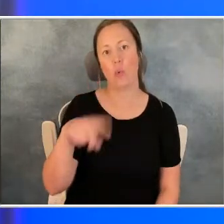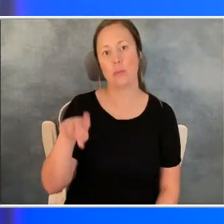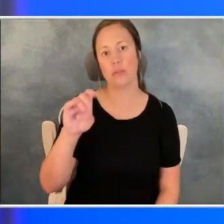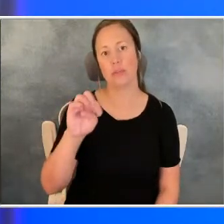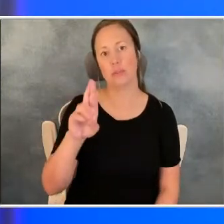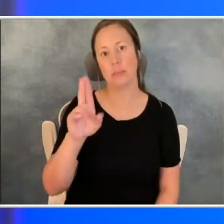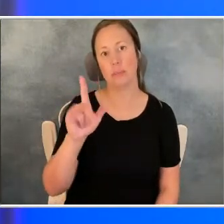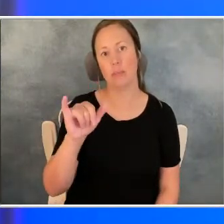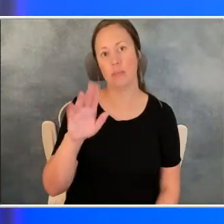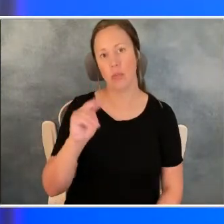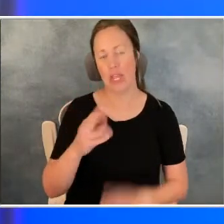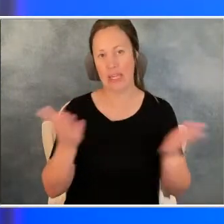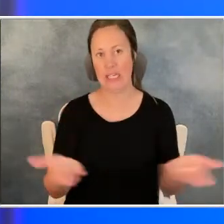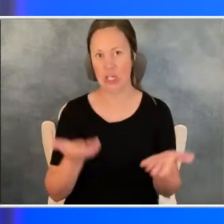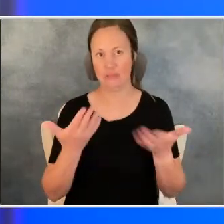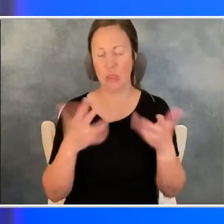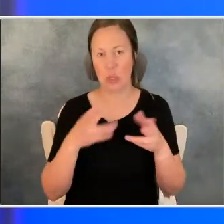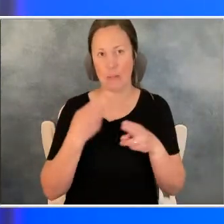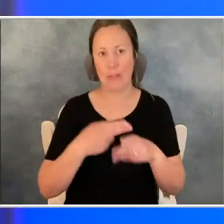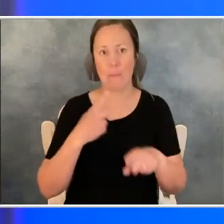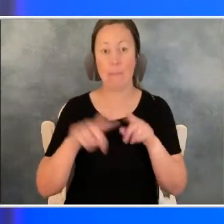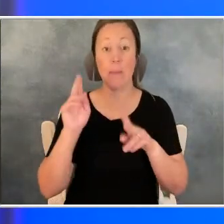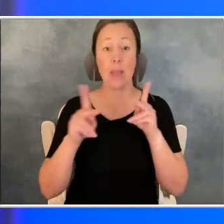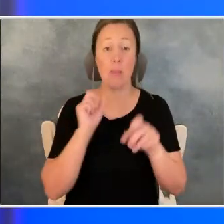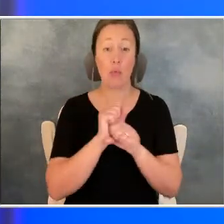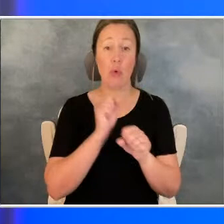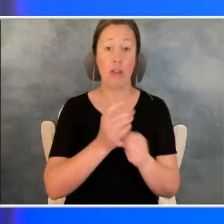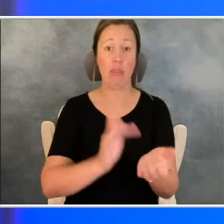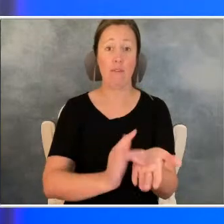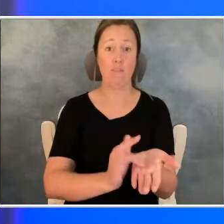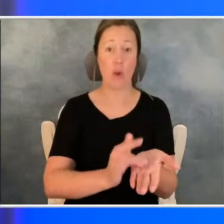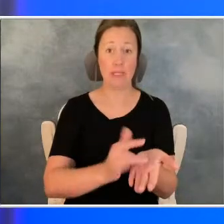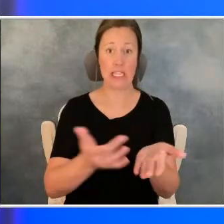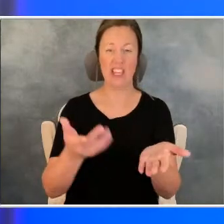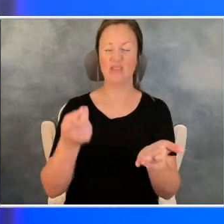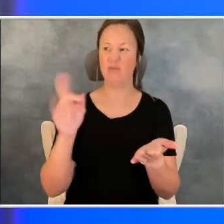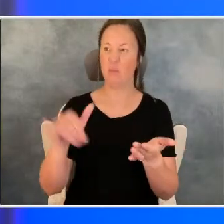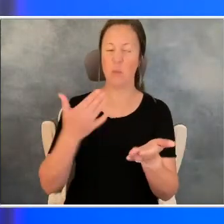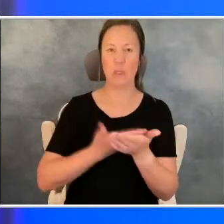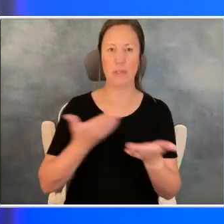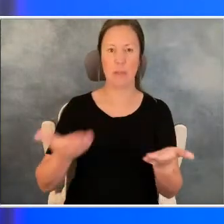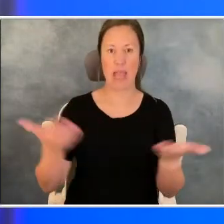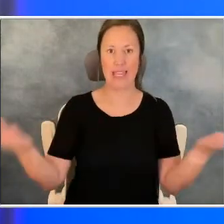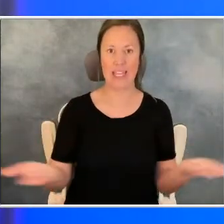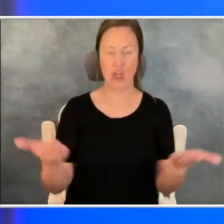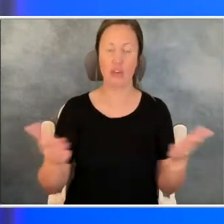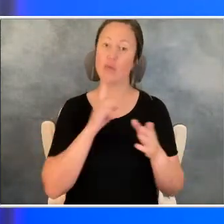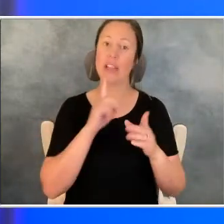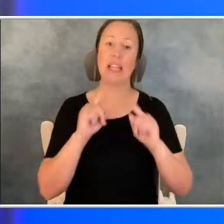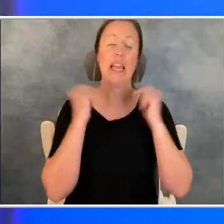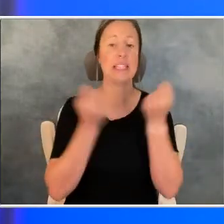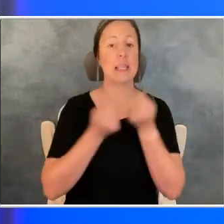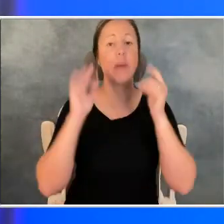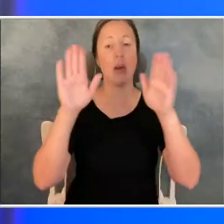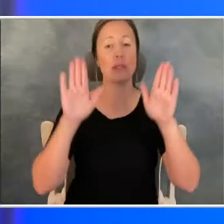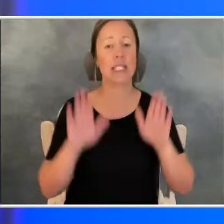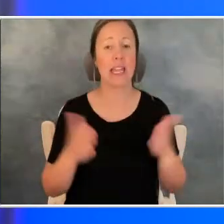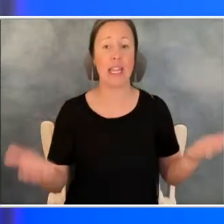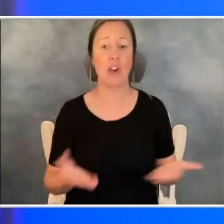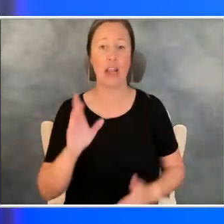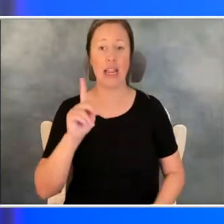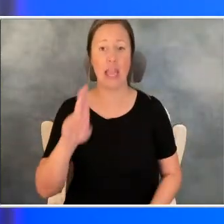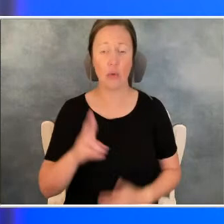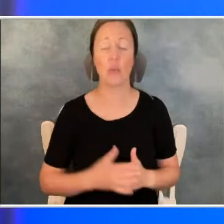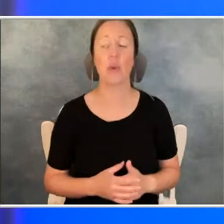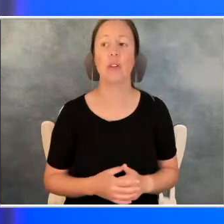the folks who work particularly in the pharmacy supply chain here. Our pharmacy supply chain team is outstanding. They do a great job.